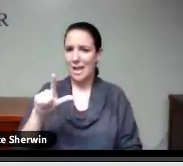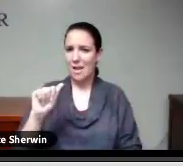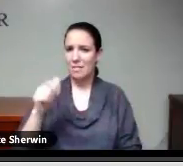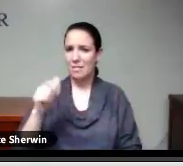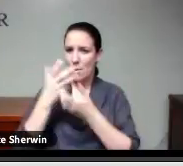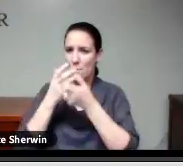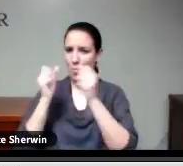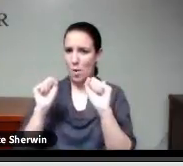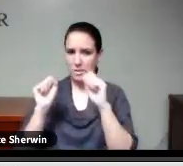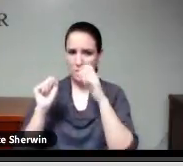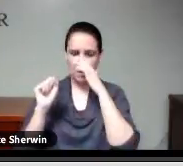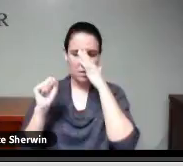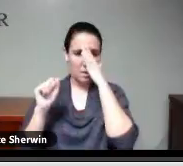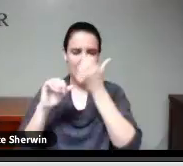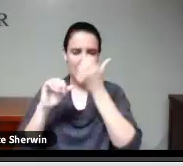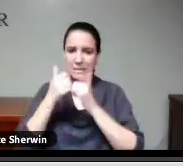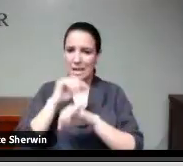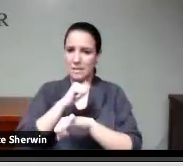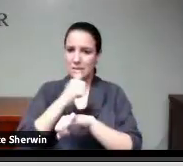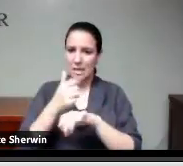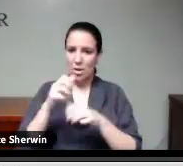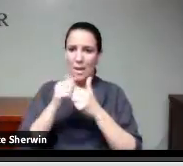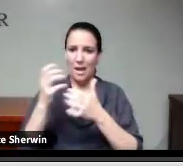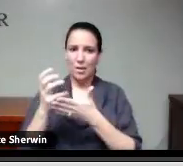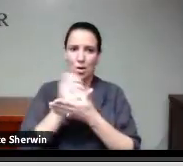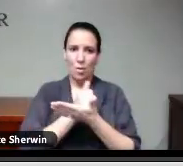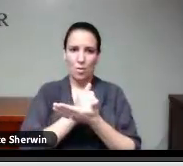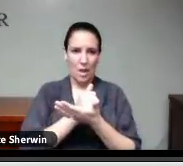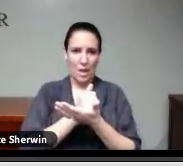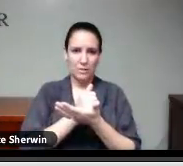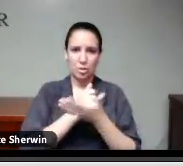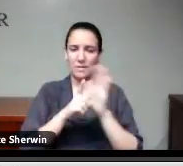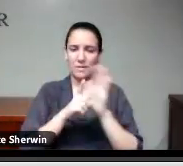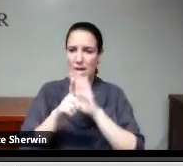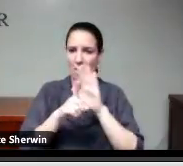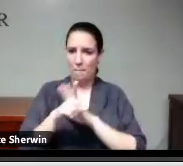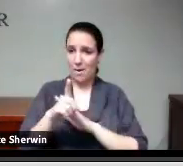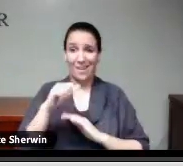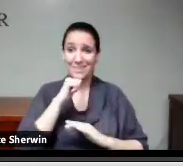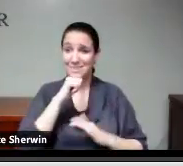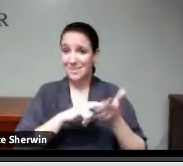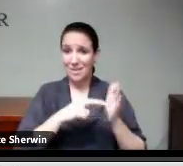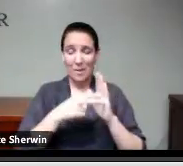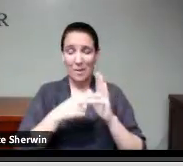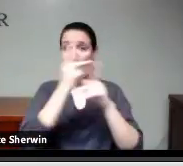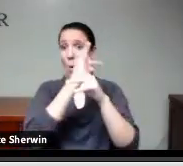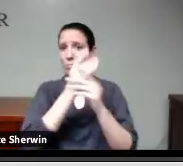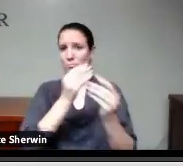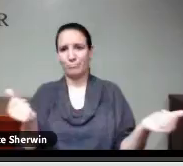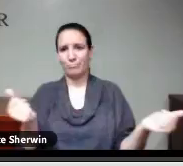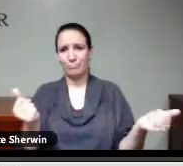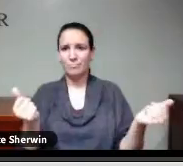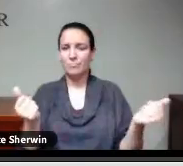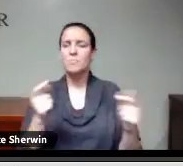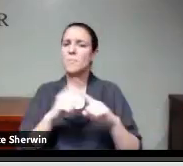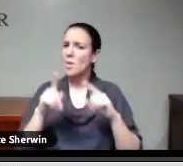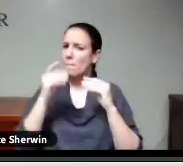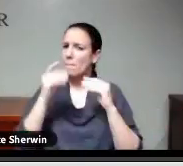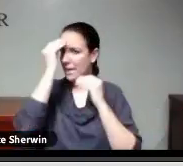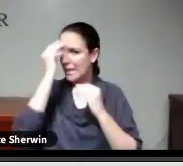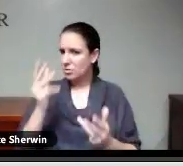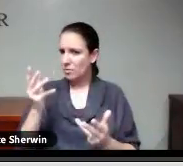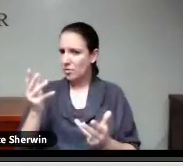collection development work. It doesn't say we figured it all out, but it does give some information about the work that's been